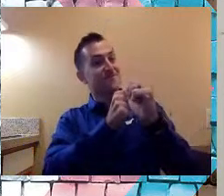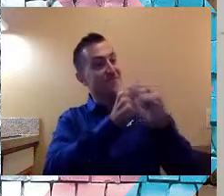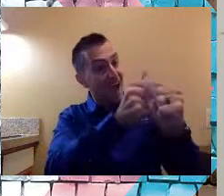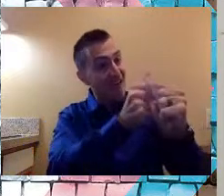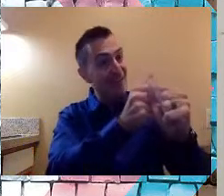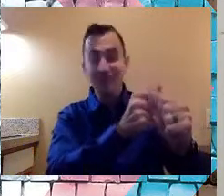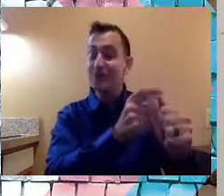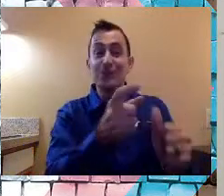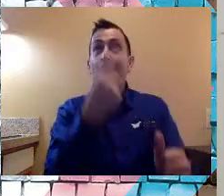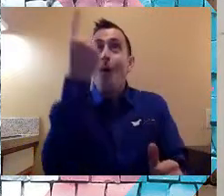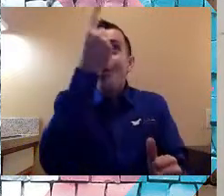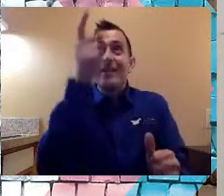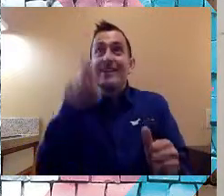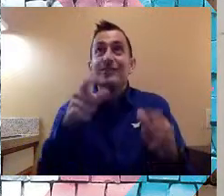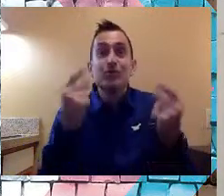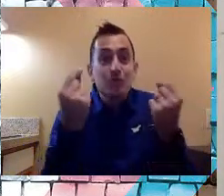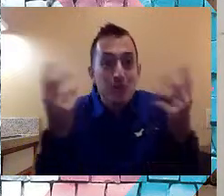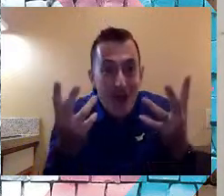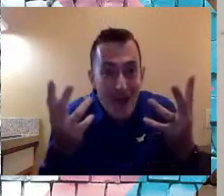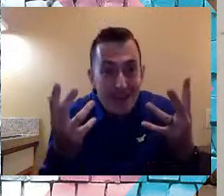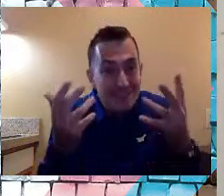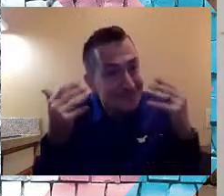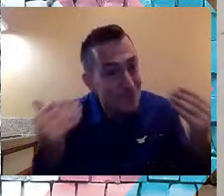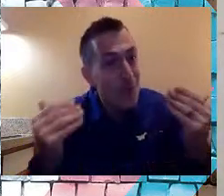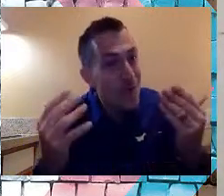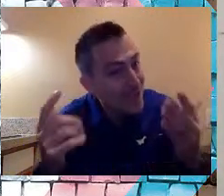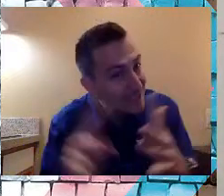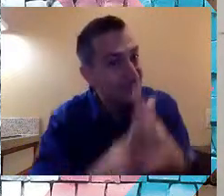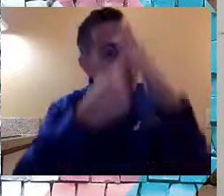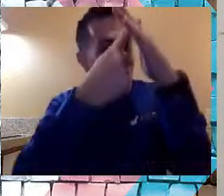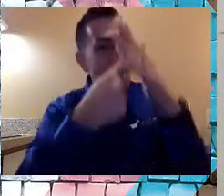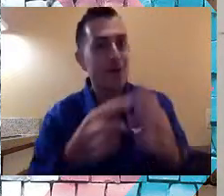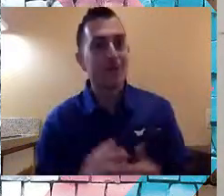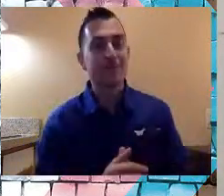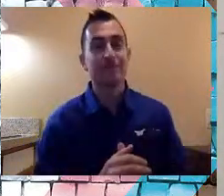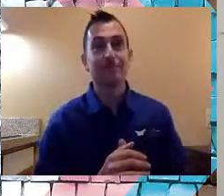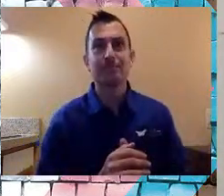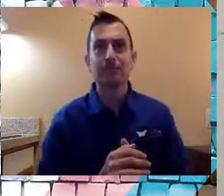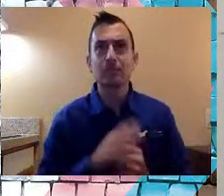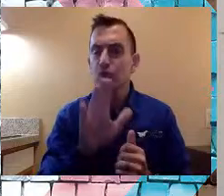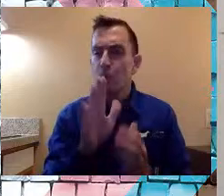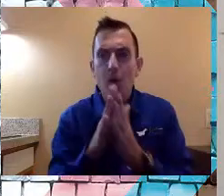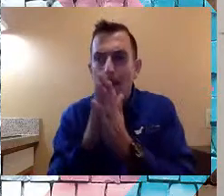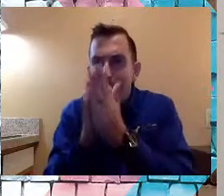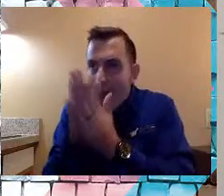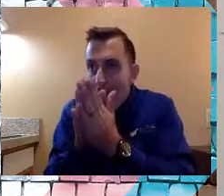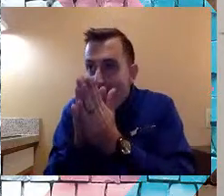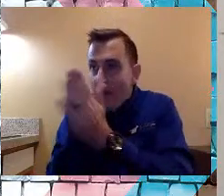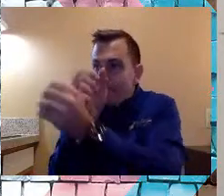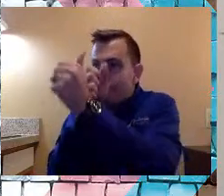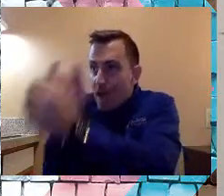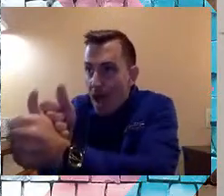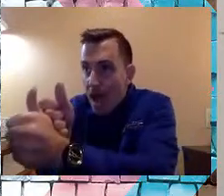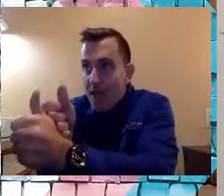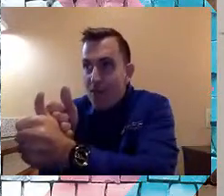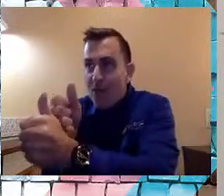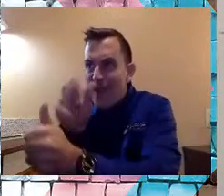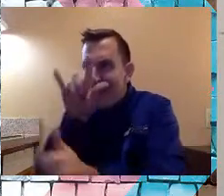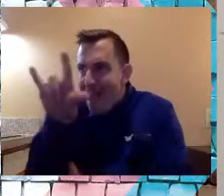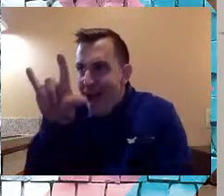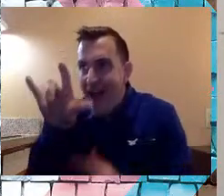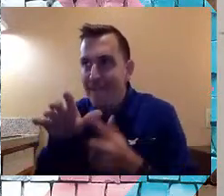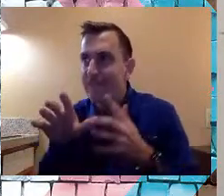start. Follow your path. Do what you love to do.